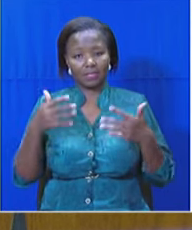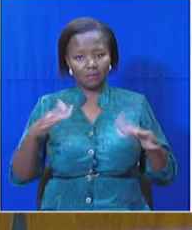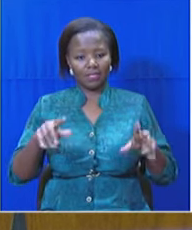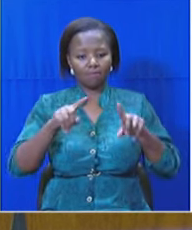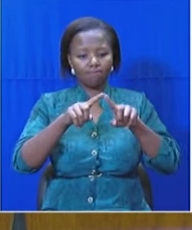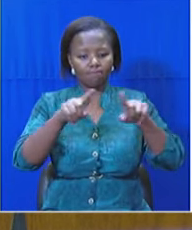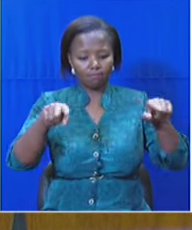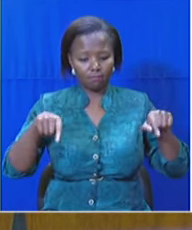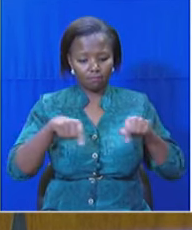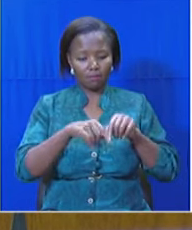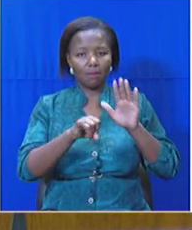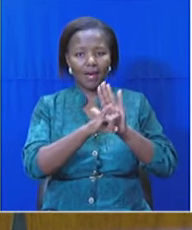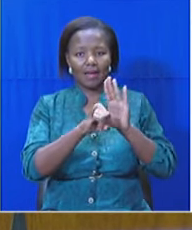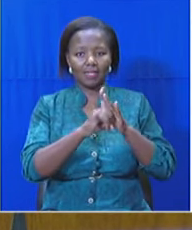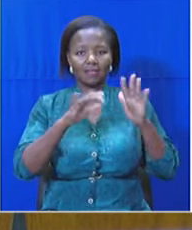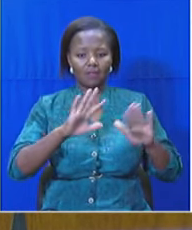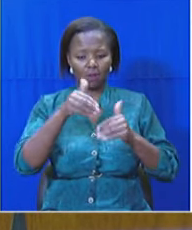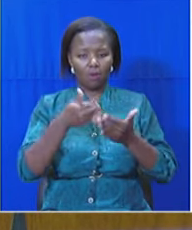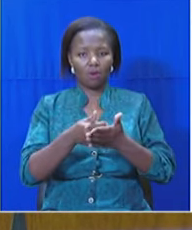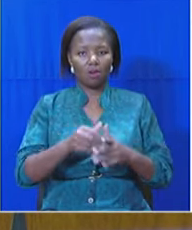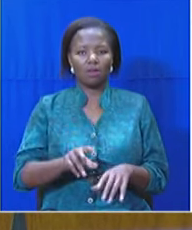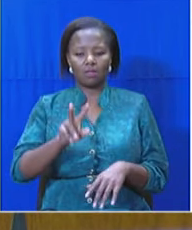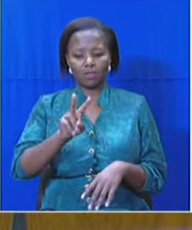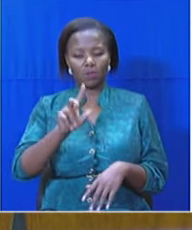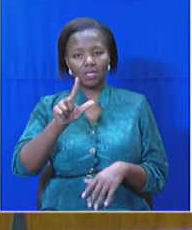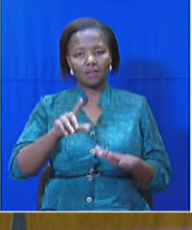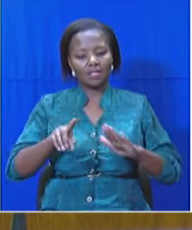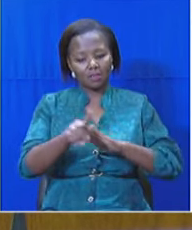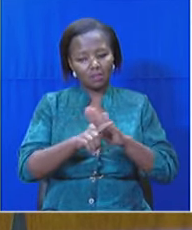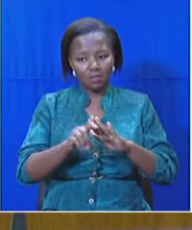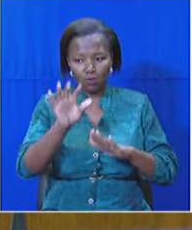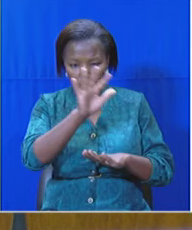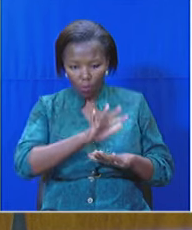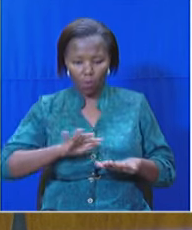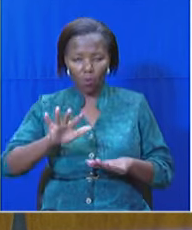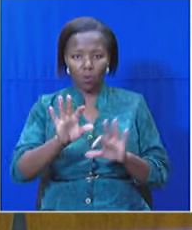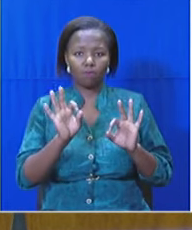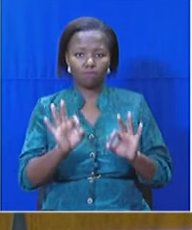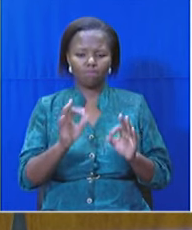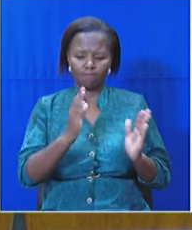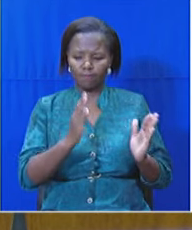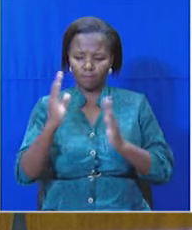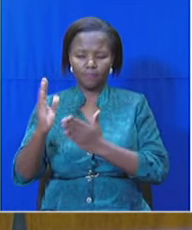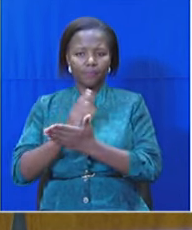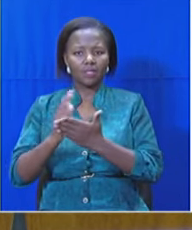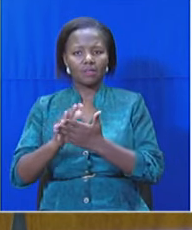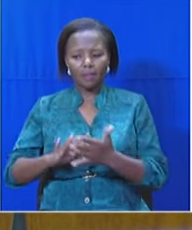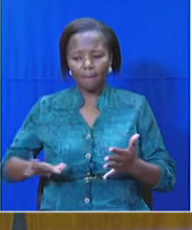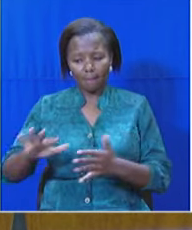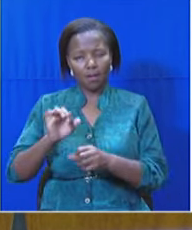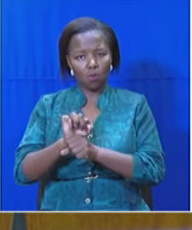identified in nearly all the 27 districts across the country, and in some area, work has been already commenced.